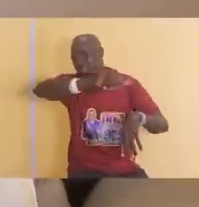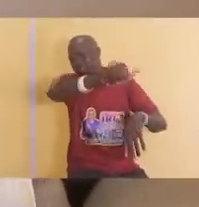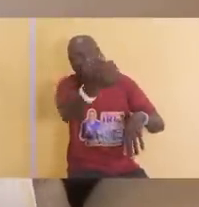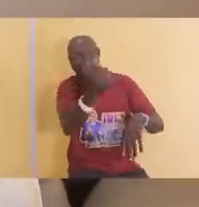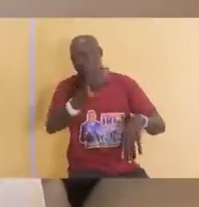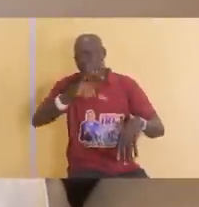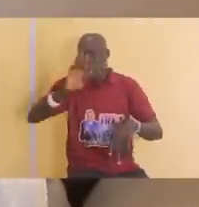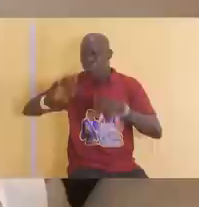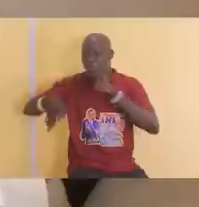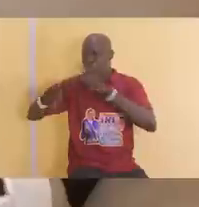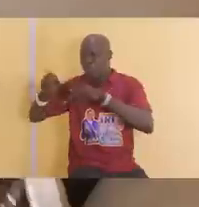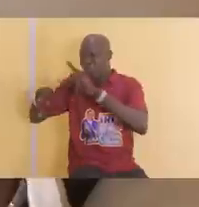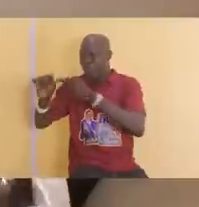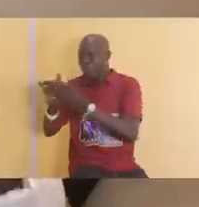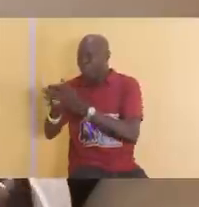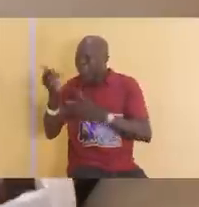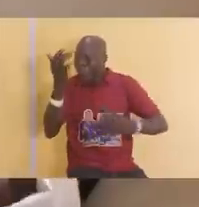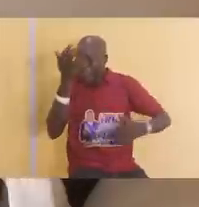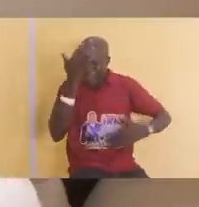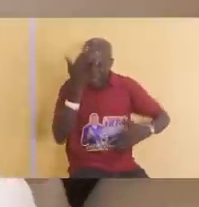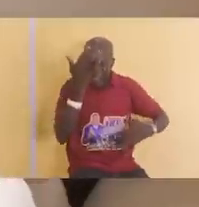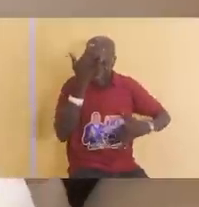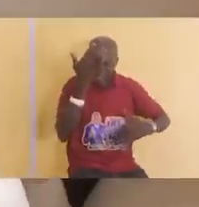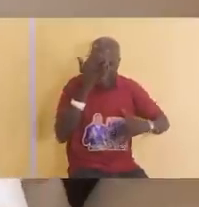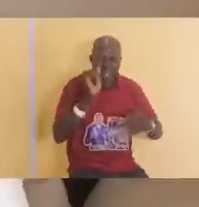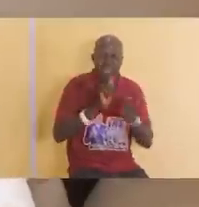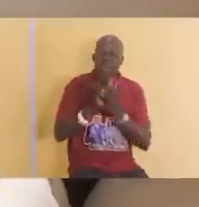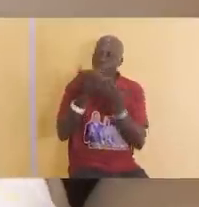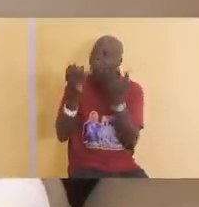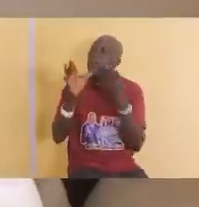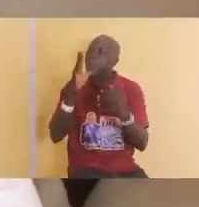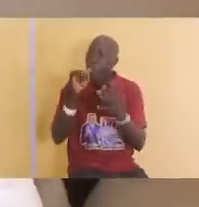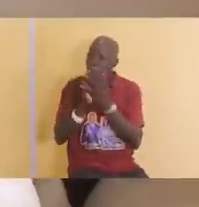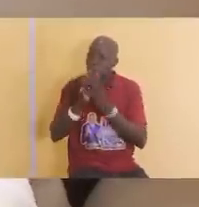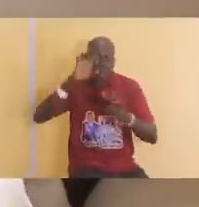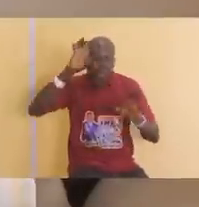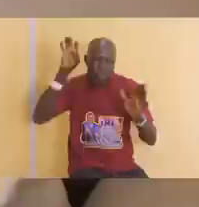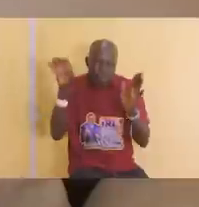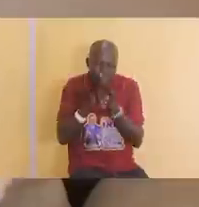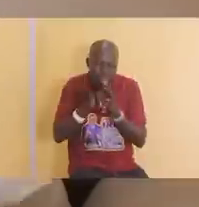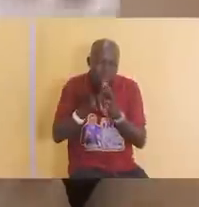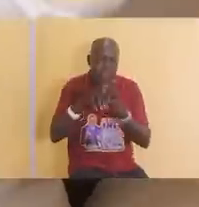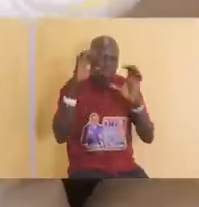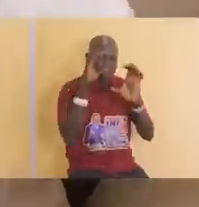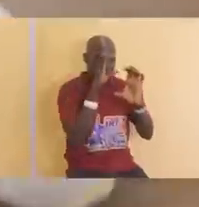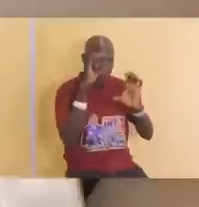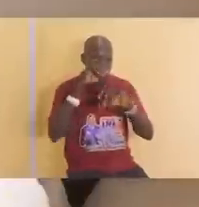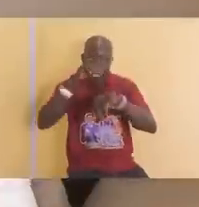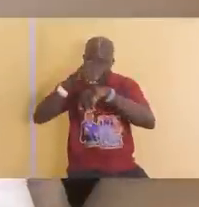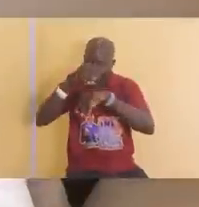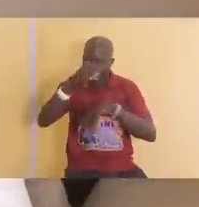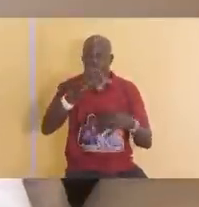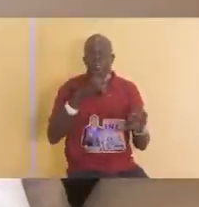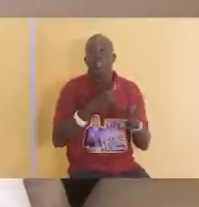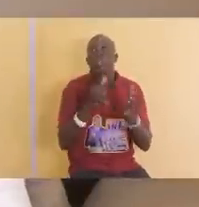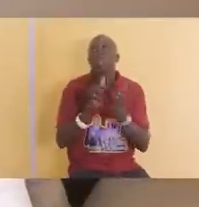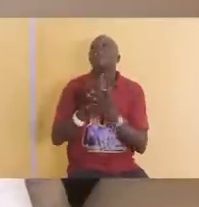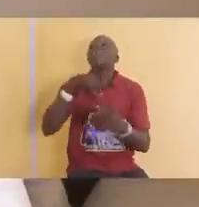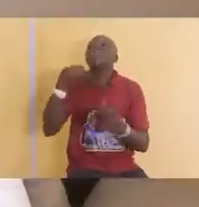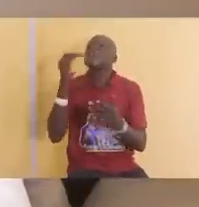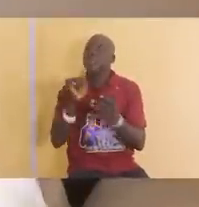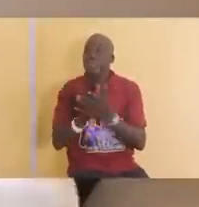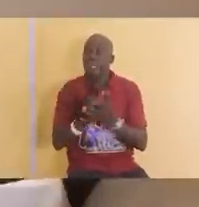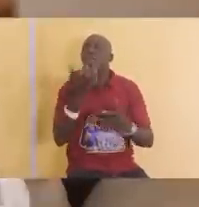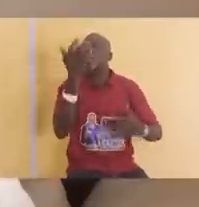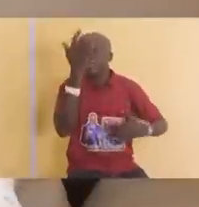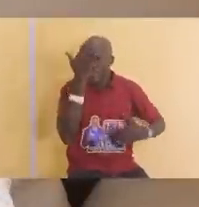ọmọ ọlọ́mọ tí ó sì tí ìyàwó wà ọ̀nà àbáyọ wọ́n lọ kọ́pì fídíò wọ́n bẹ̀rẹ̀ máa sẹ́ẹ̀dì ẹ̀ wọ́n máa sọ pé ó